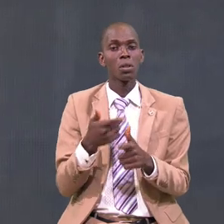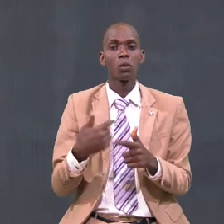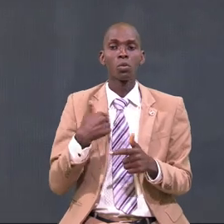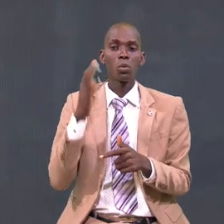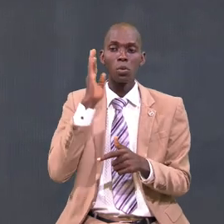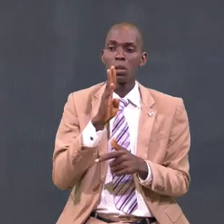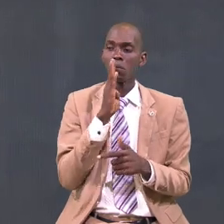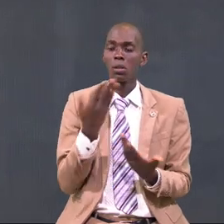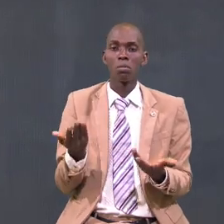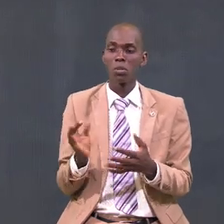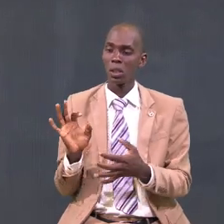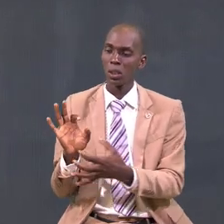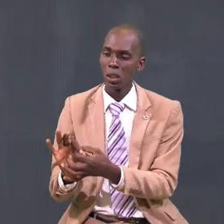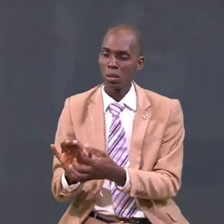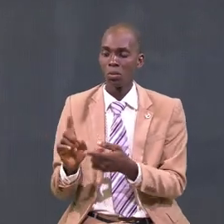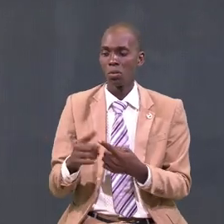world.